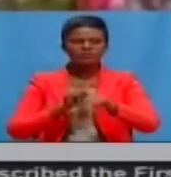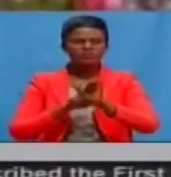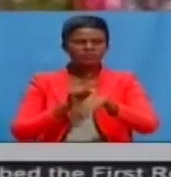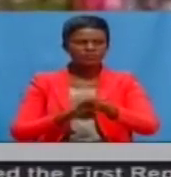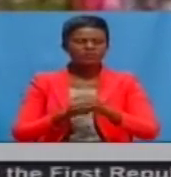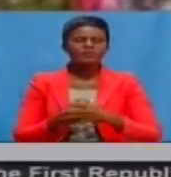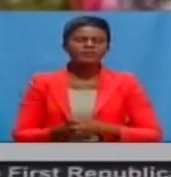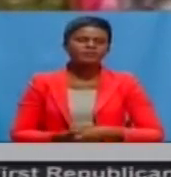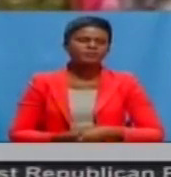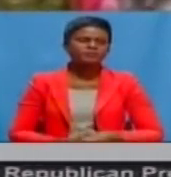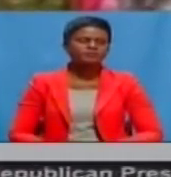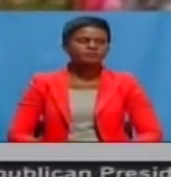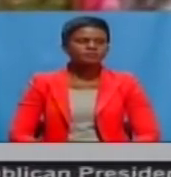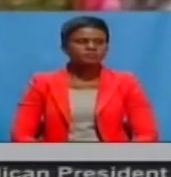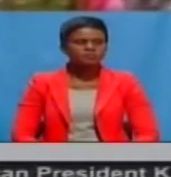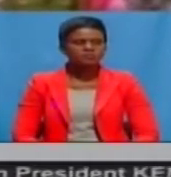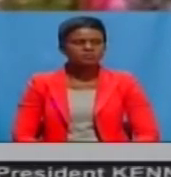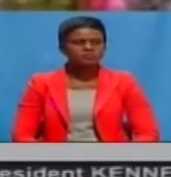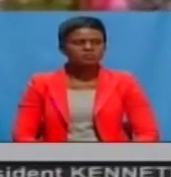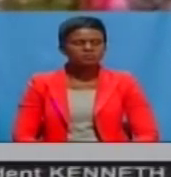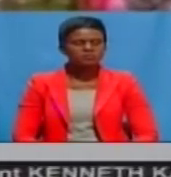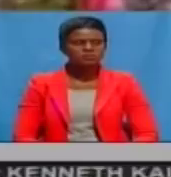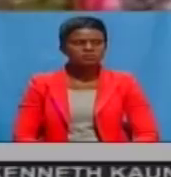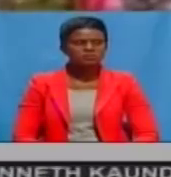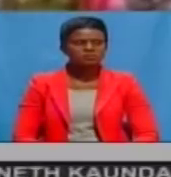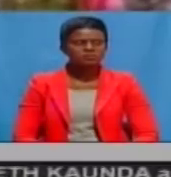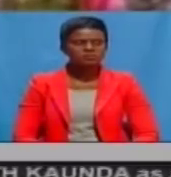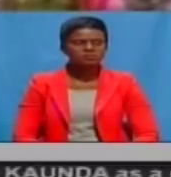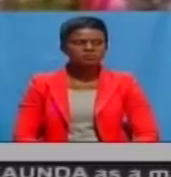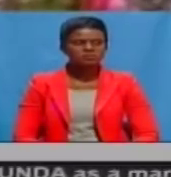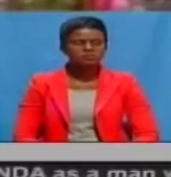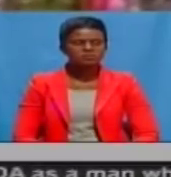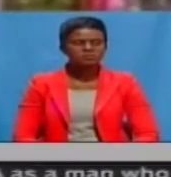In order to proclaim your name as our God,